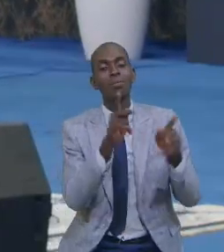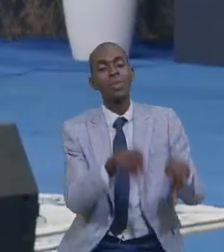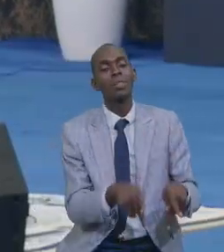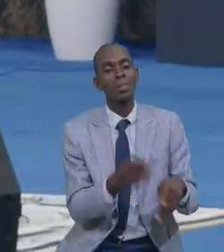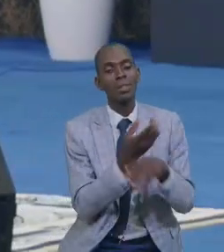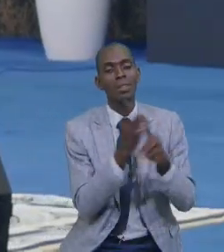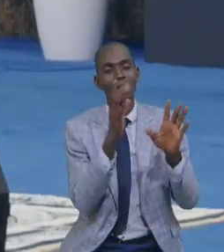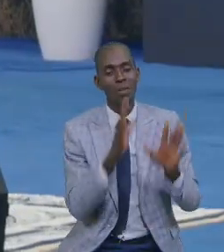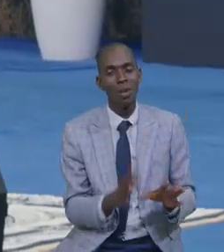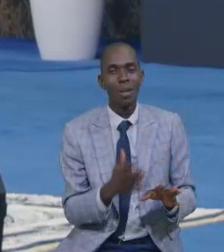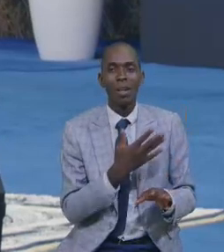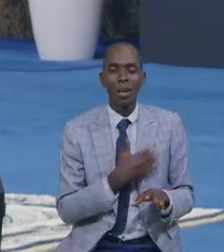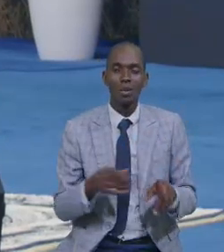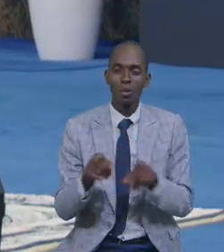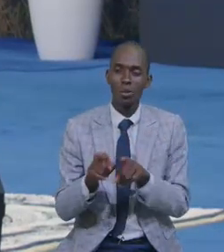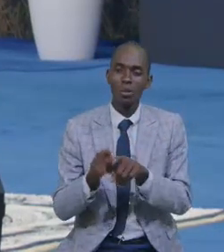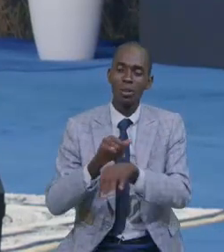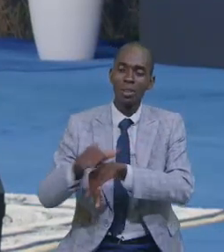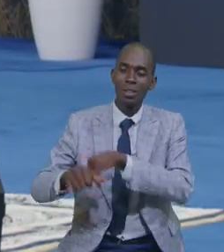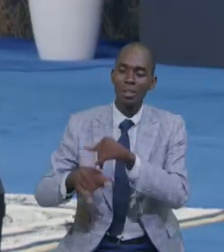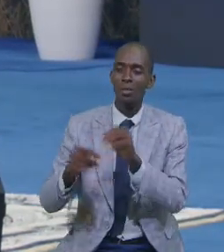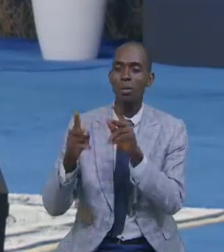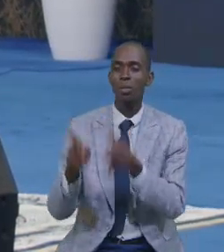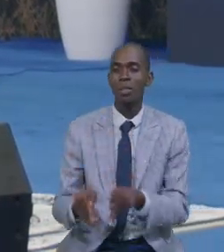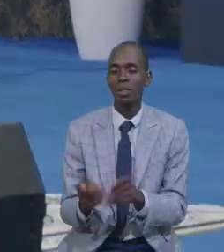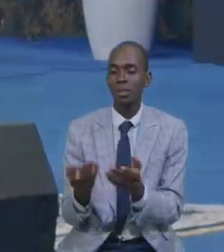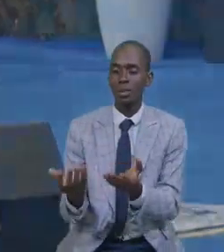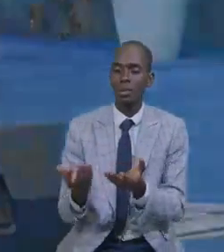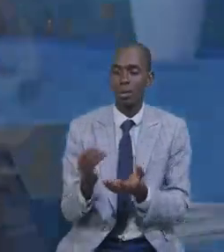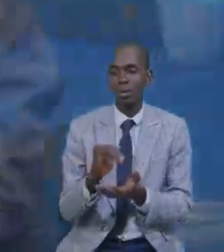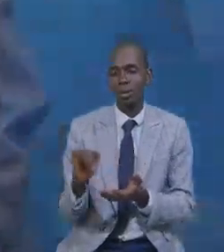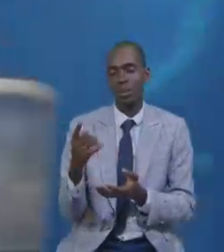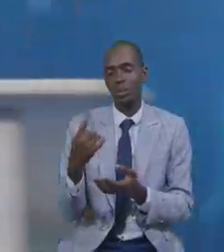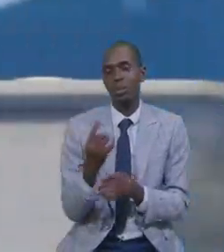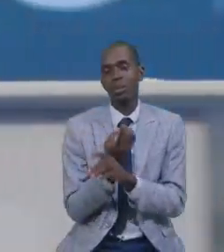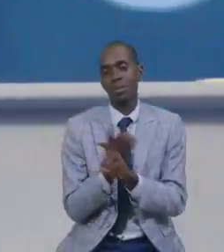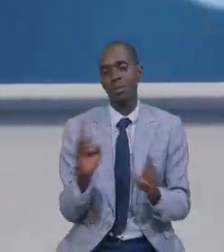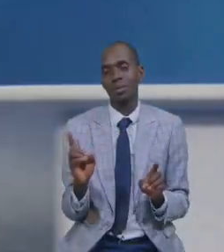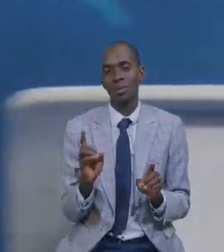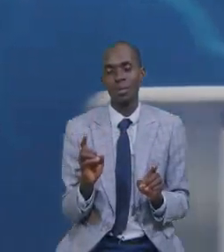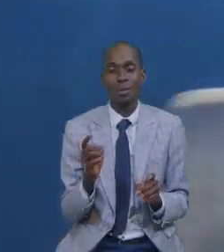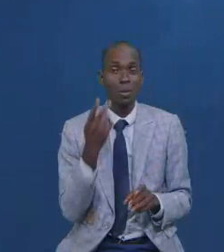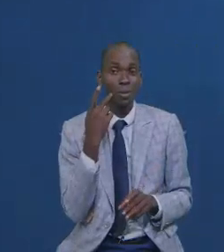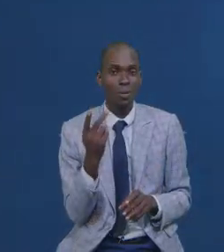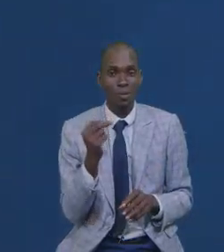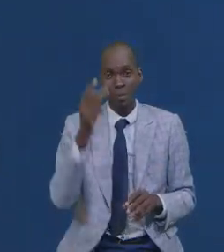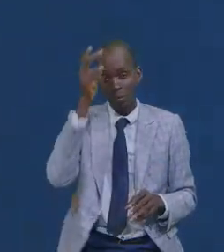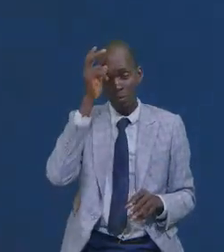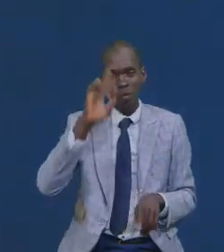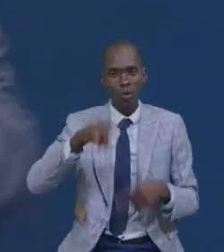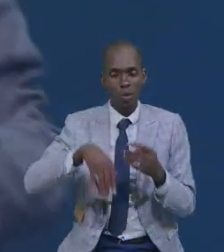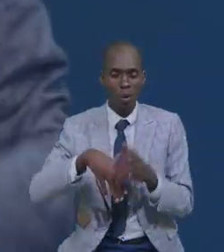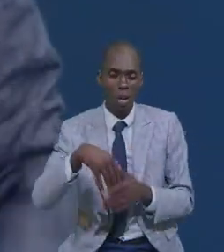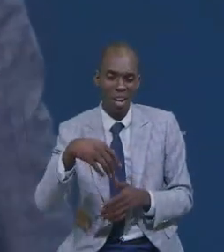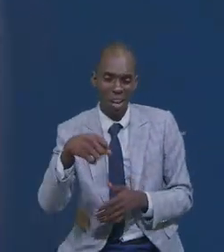trick on the person looking for deliverance. It will, you know, go out a little,